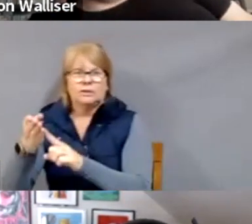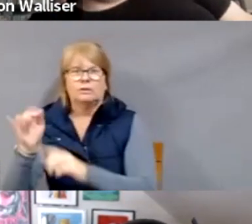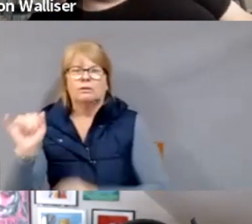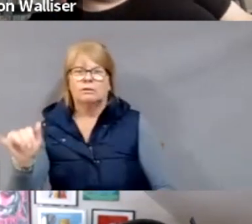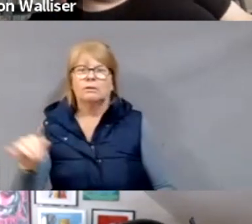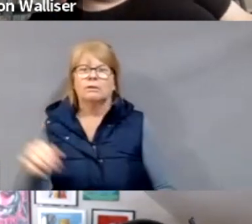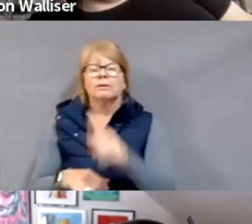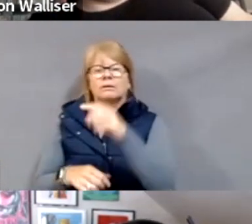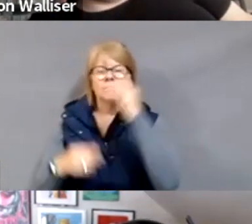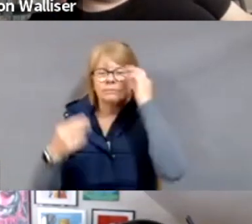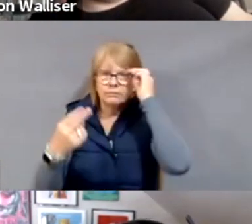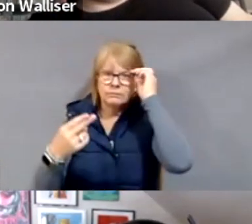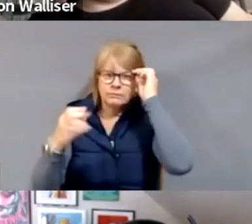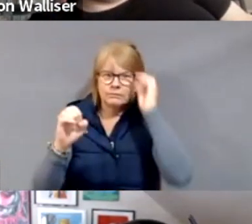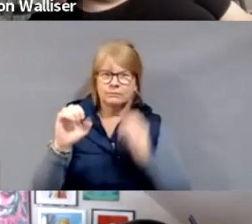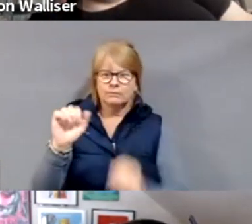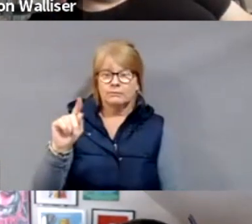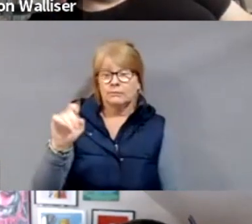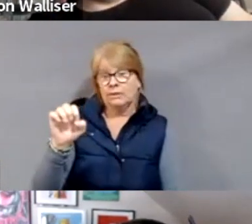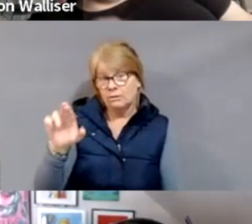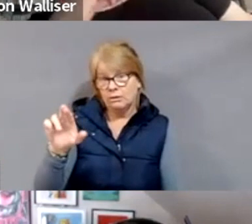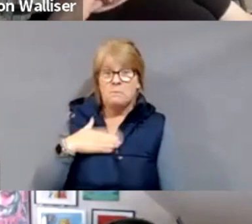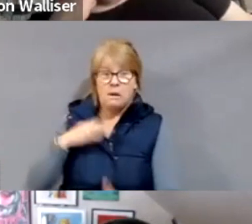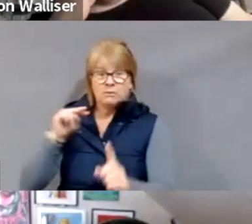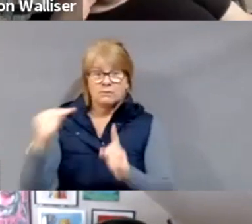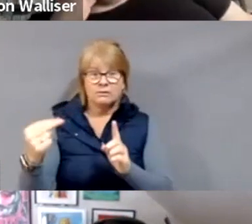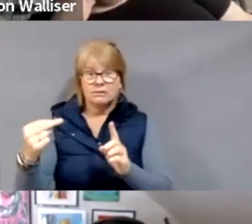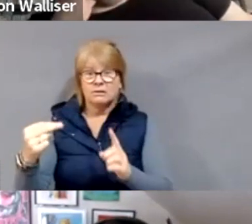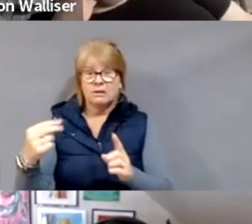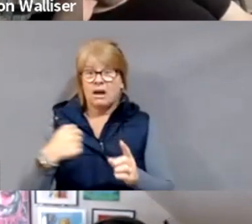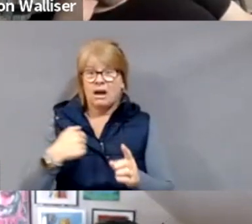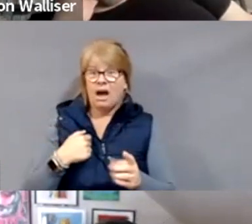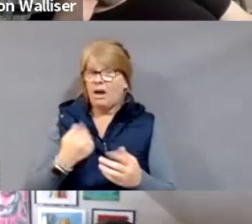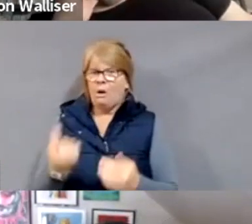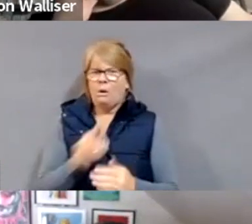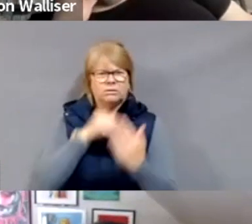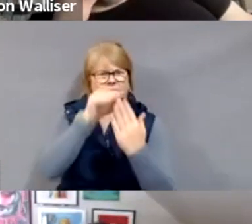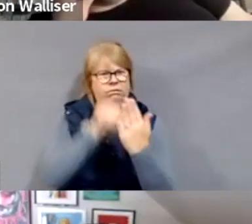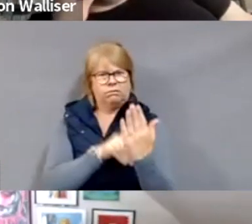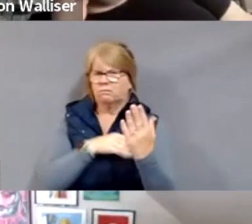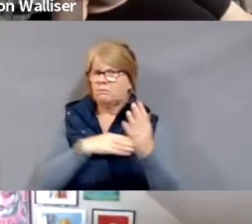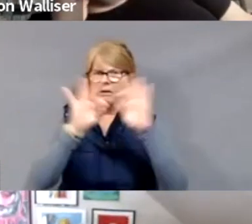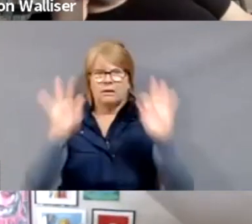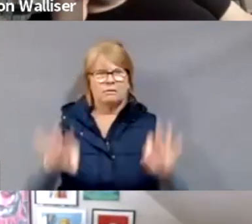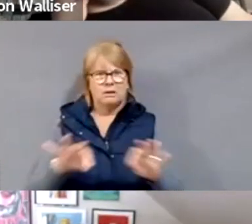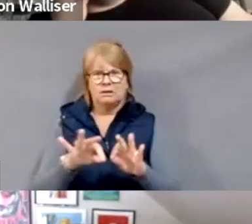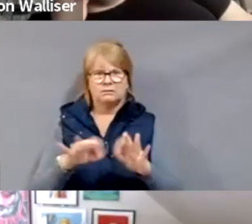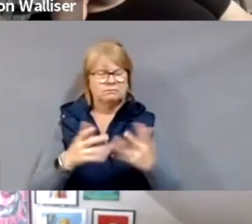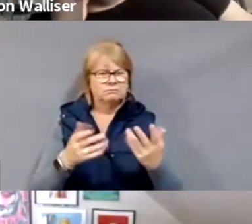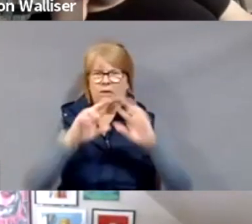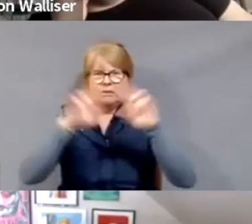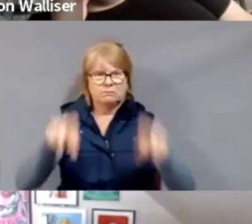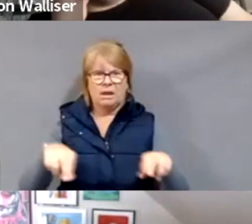mean, my perspective really on that is I've always included it on my resume. I'm still here all these decades